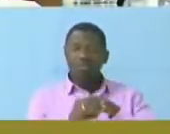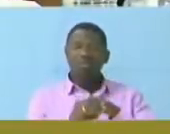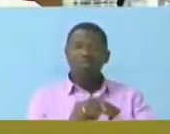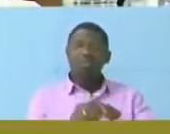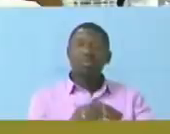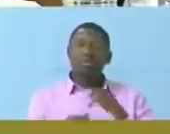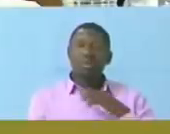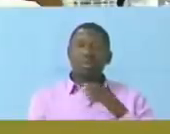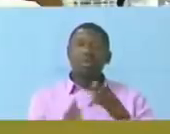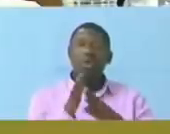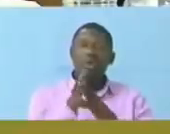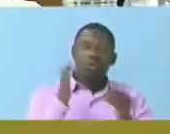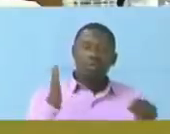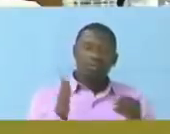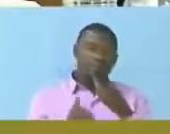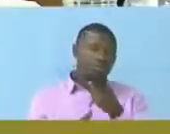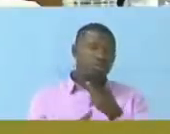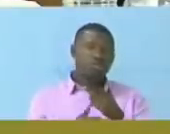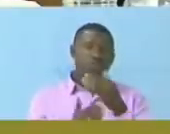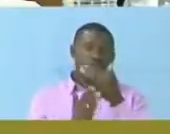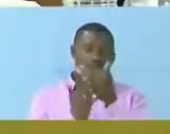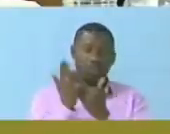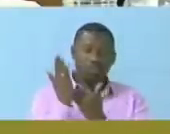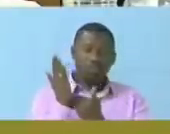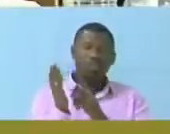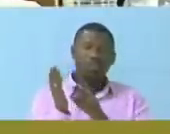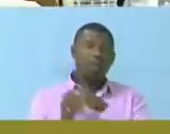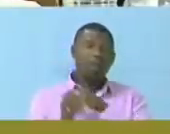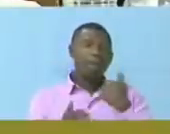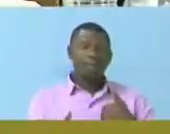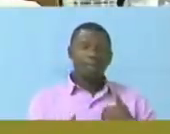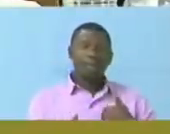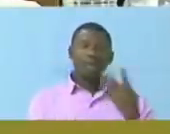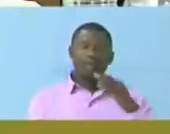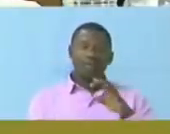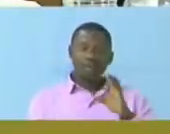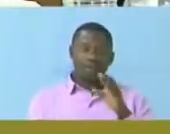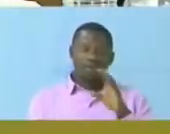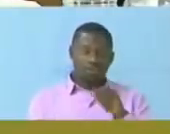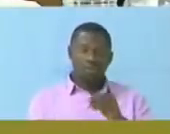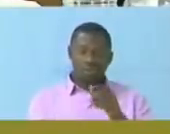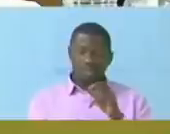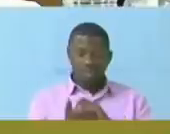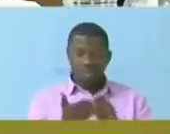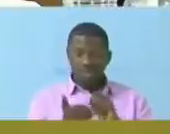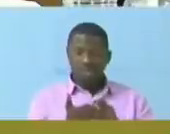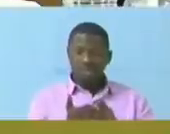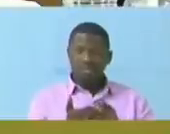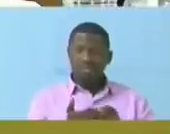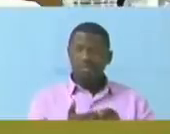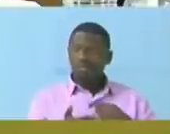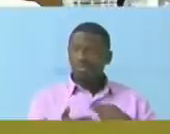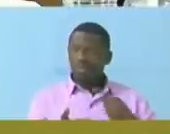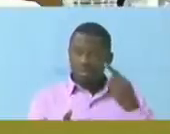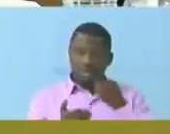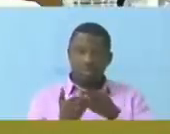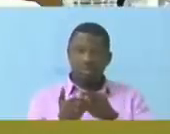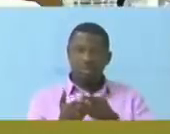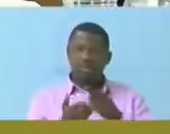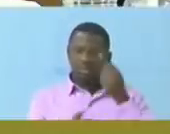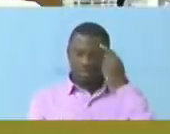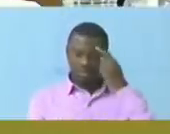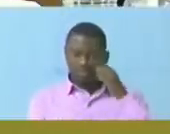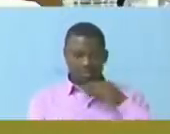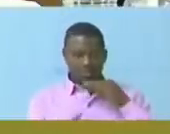those lists? Correspondence. And if we can do it in writing to him, so he would not, I believe he would